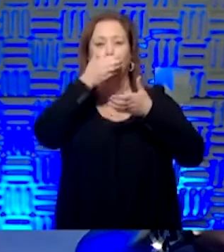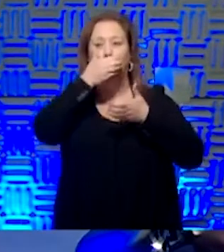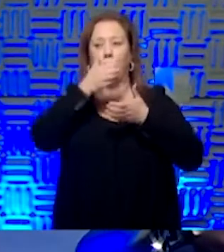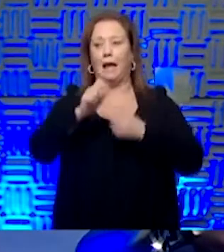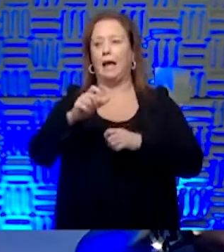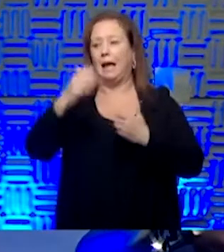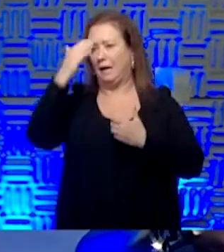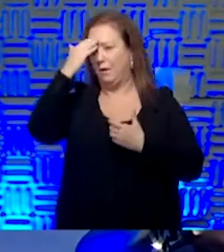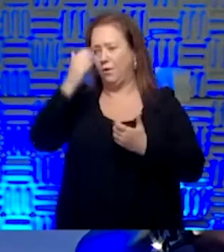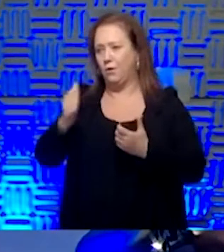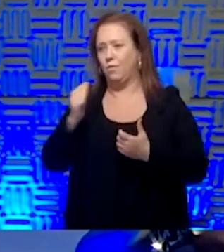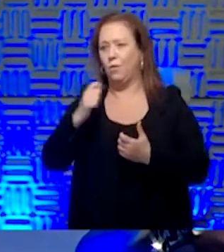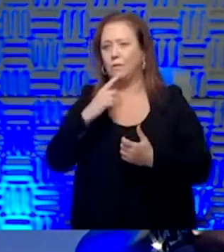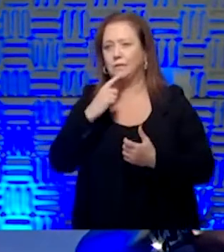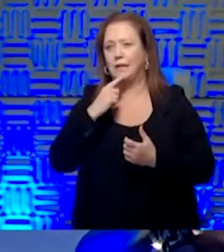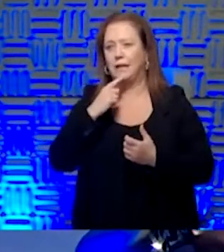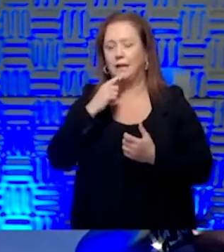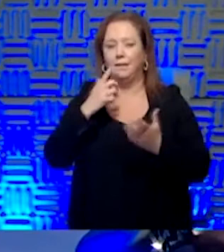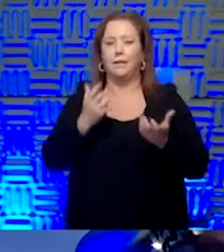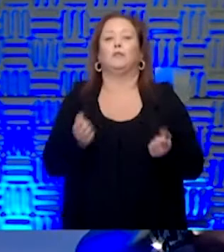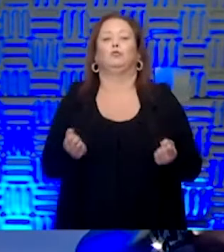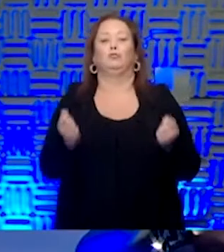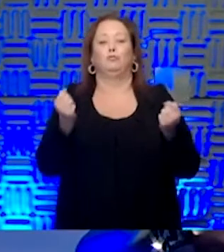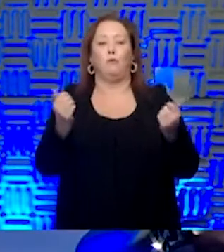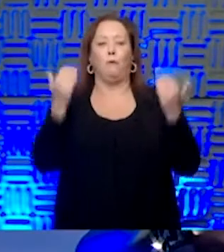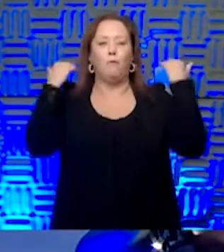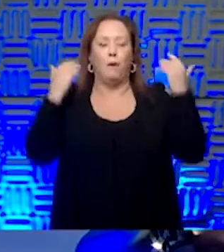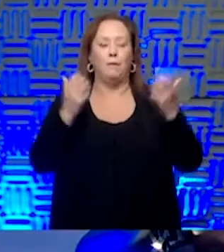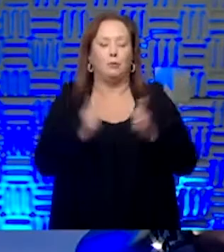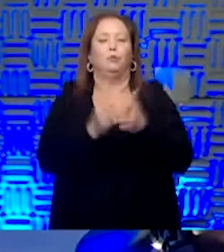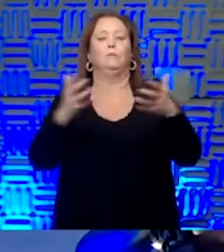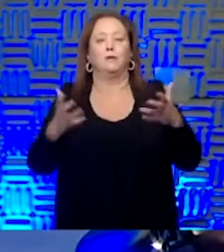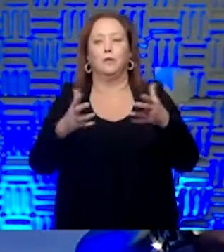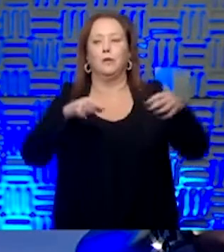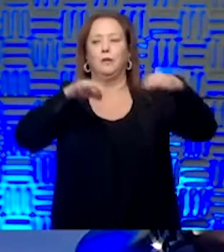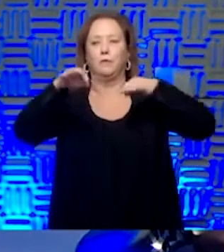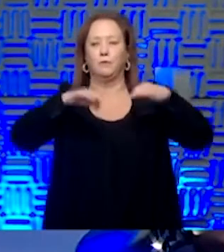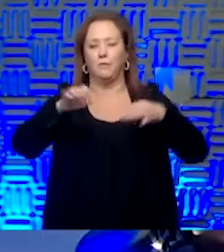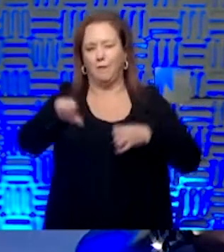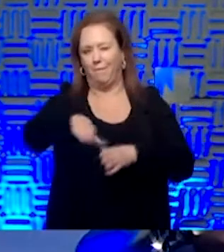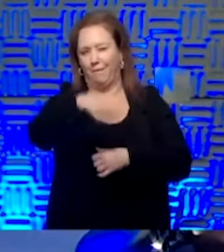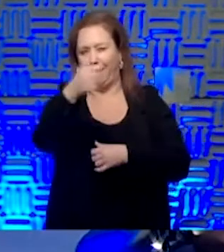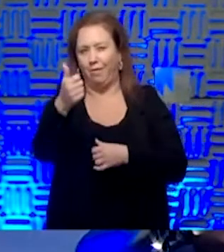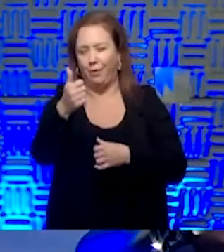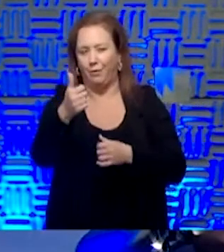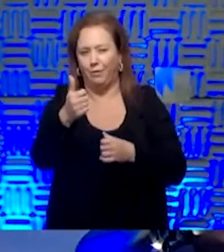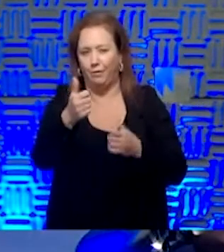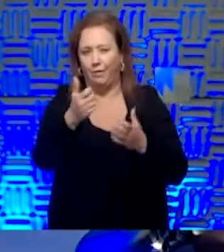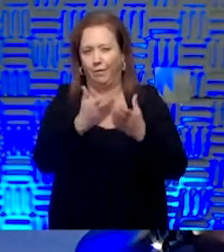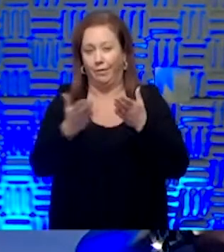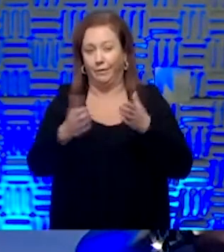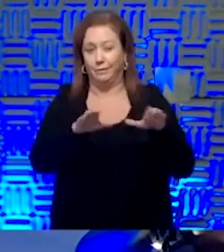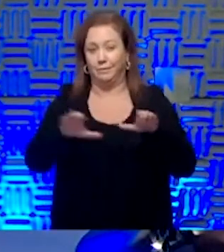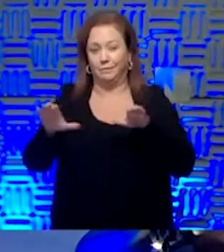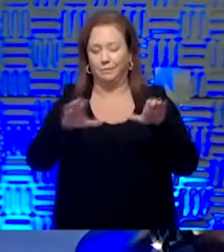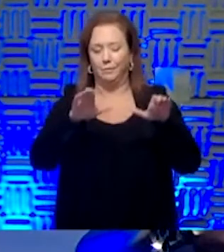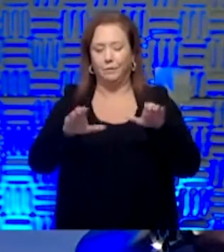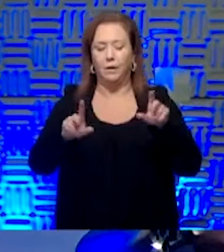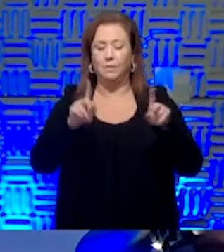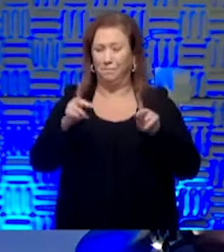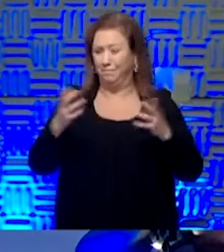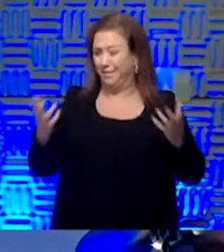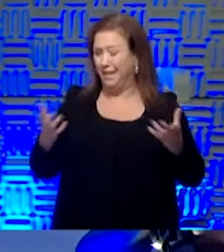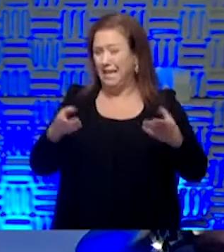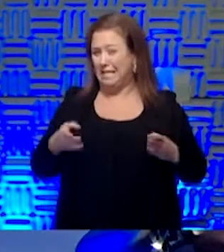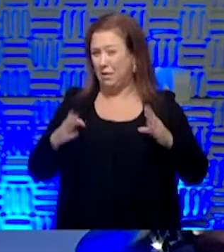going to say that's overkill necessarily, just because of the way you've described some of the other actions people are taking. Right. But is there